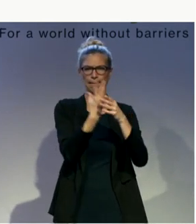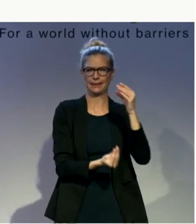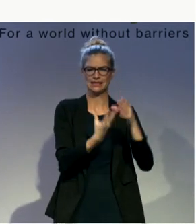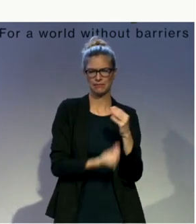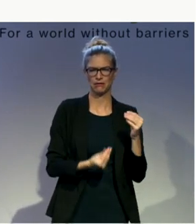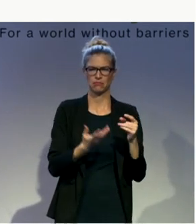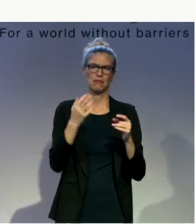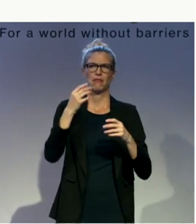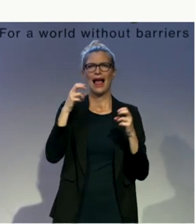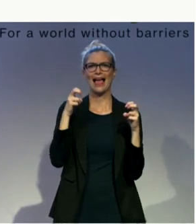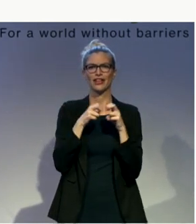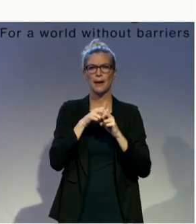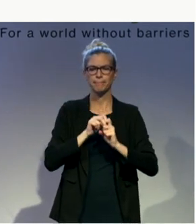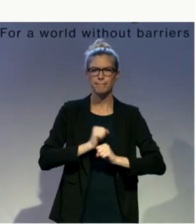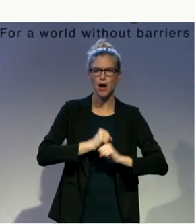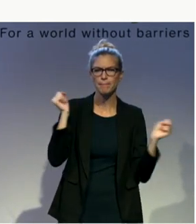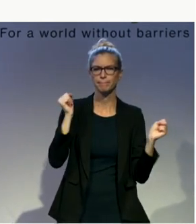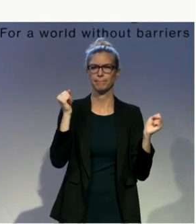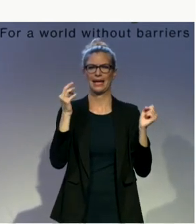translate that into easy read?